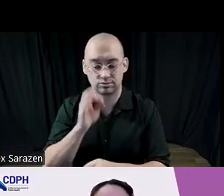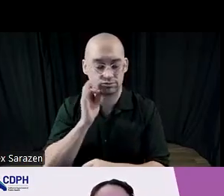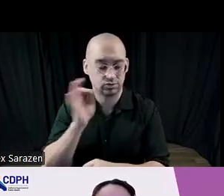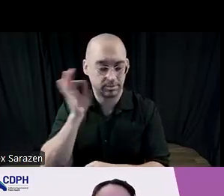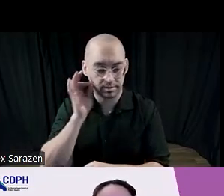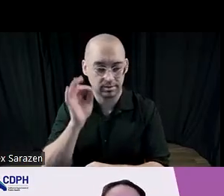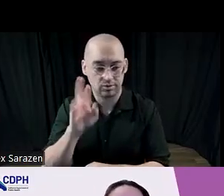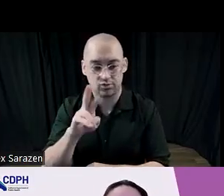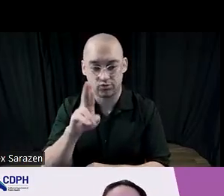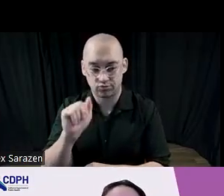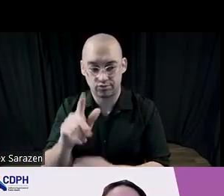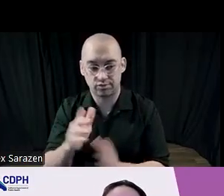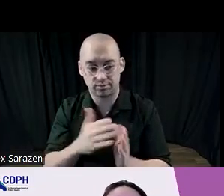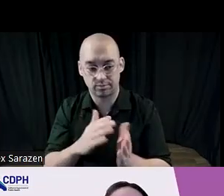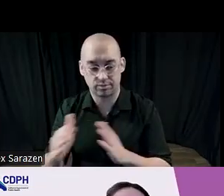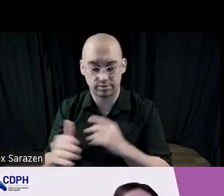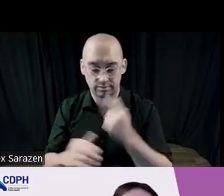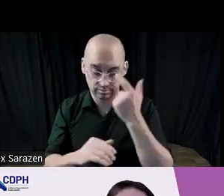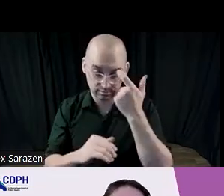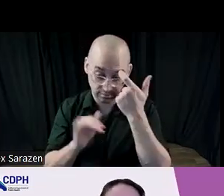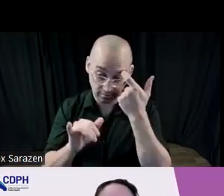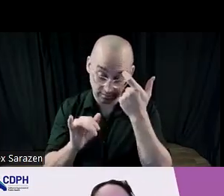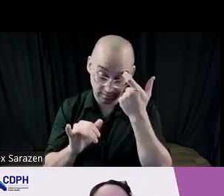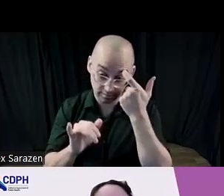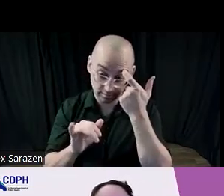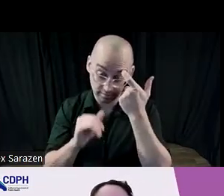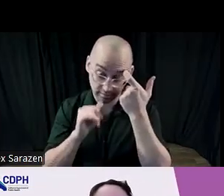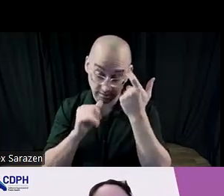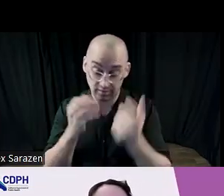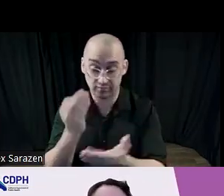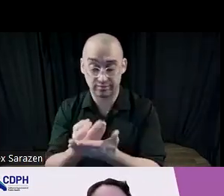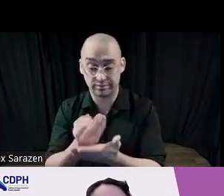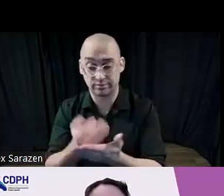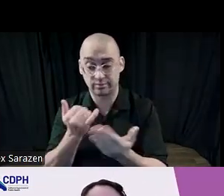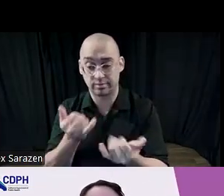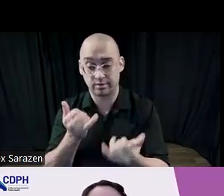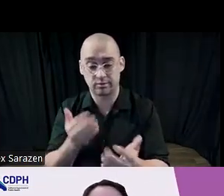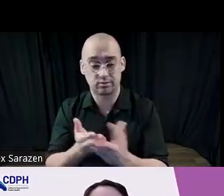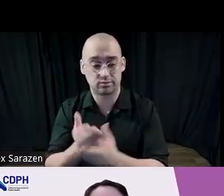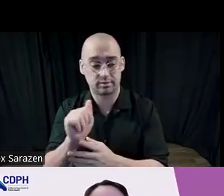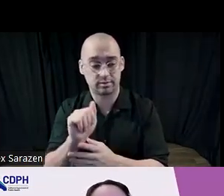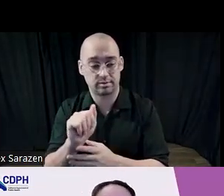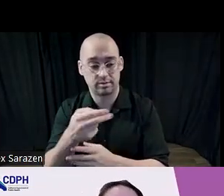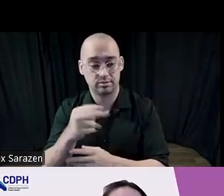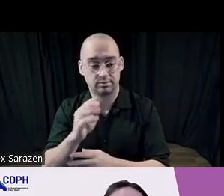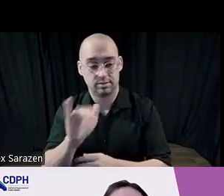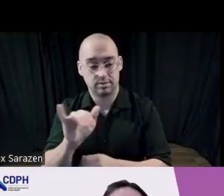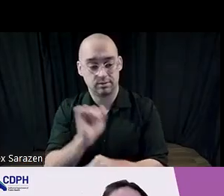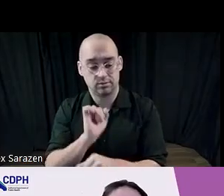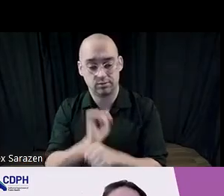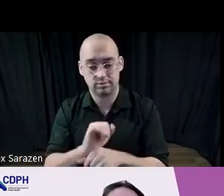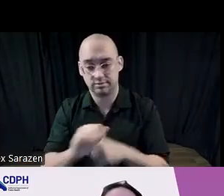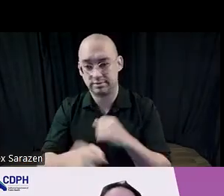rural communities that are currently not funded through HBI work. For year 1, we